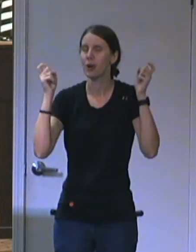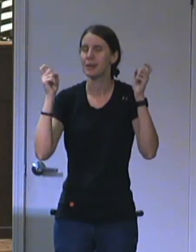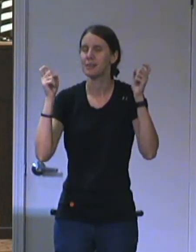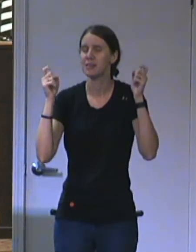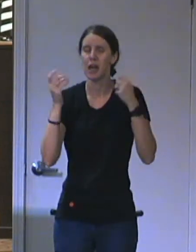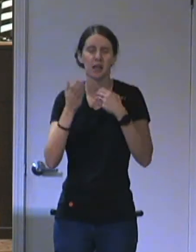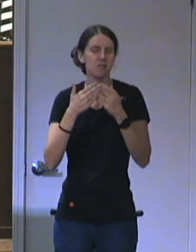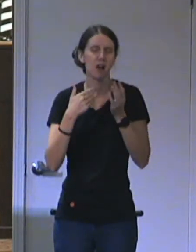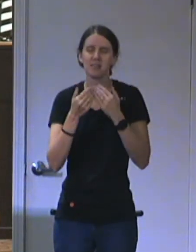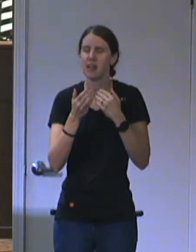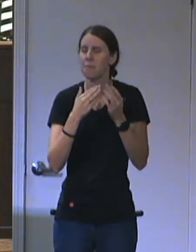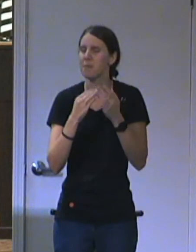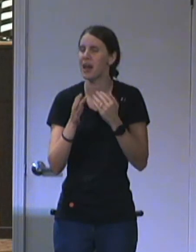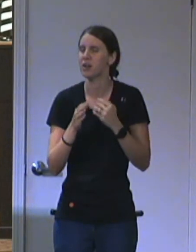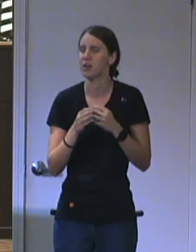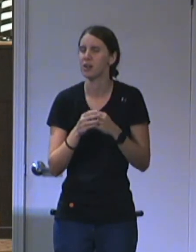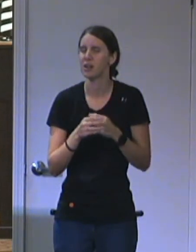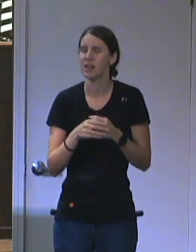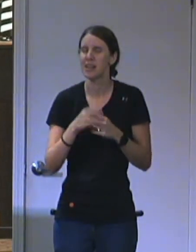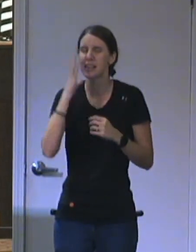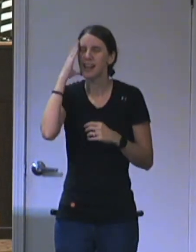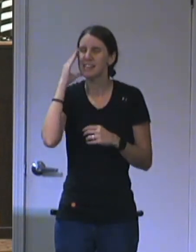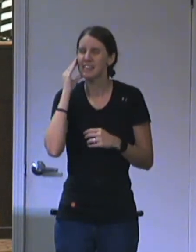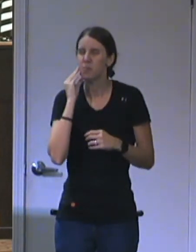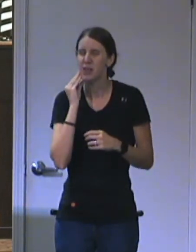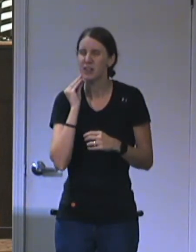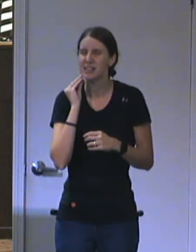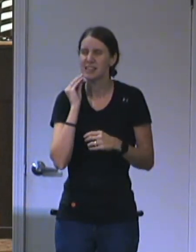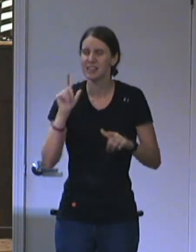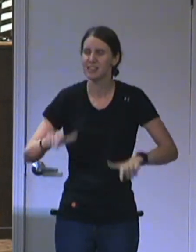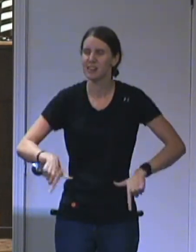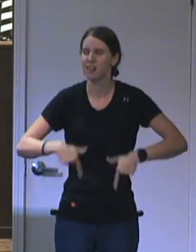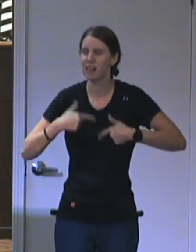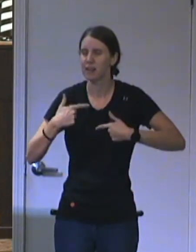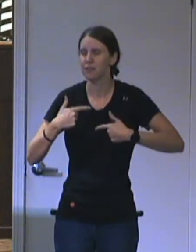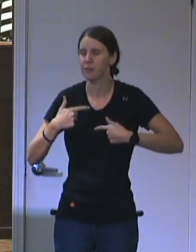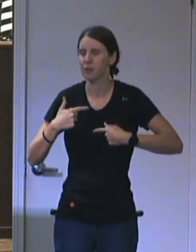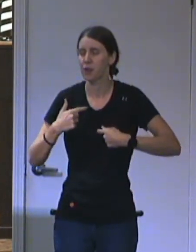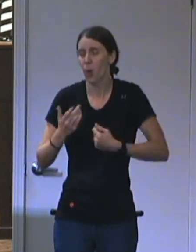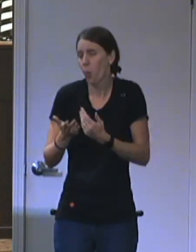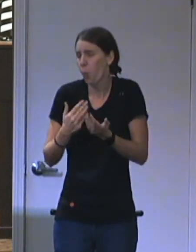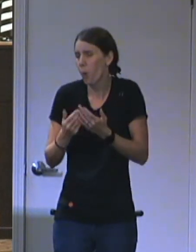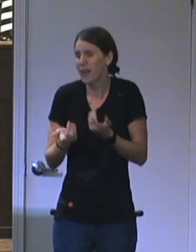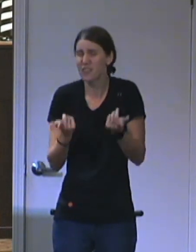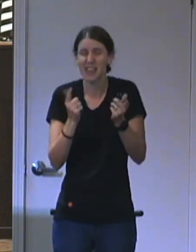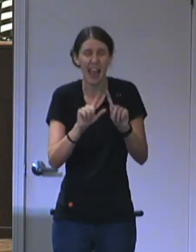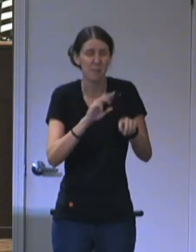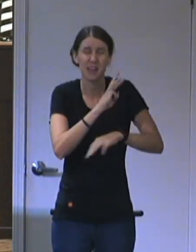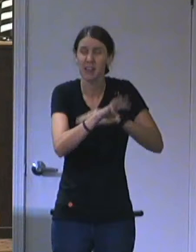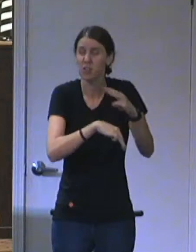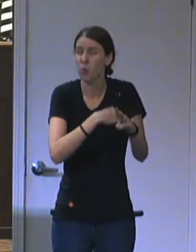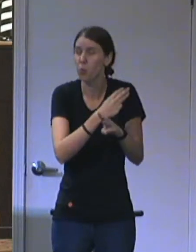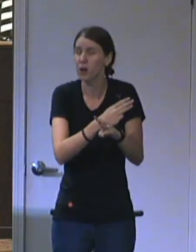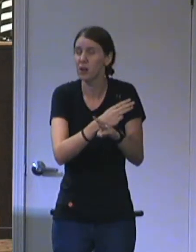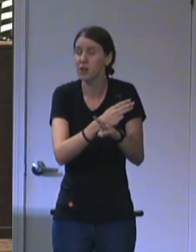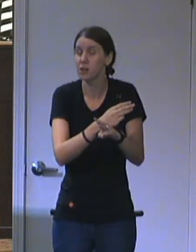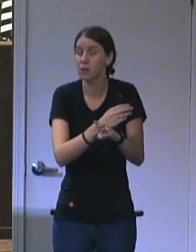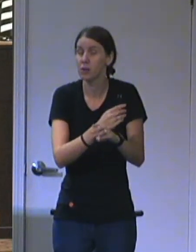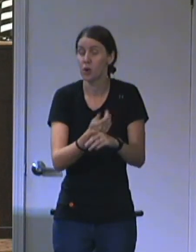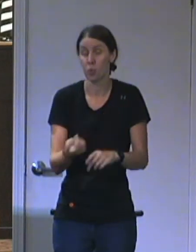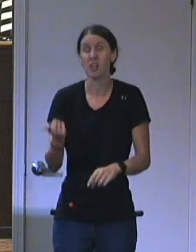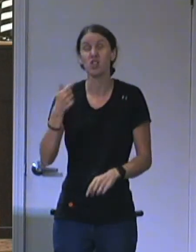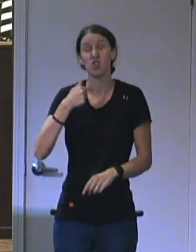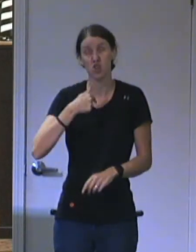regardless of the time, of the circumstance, of Lord, whatever is going on in the world around us or even to